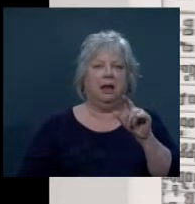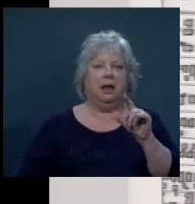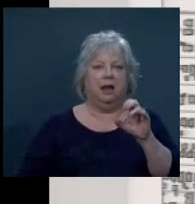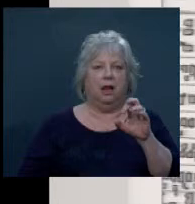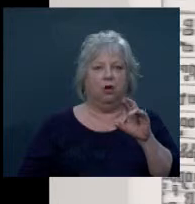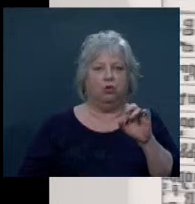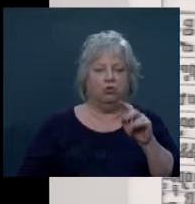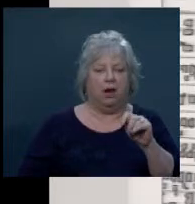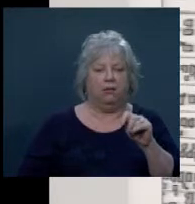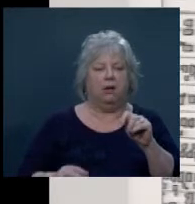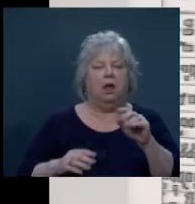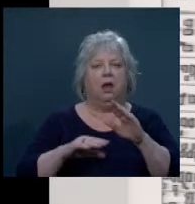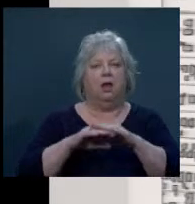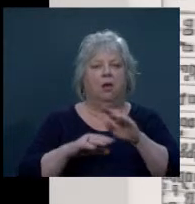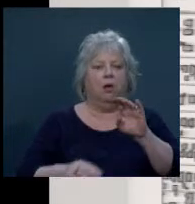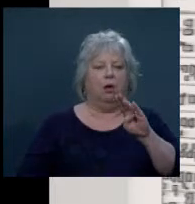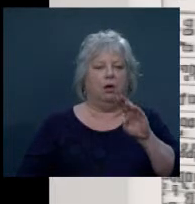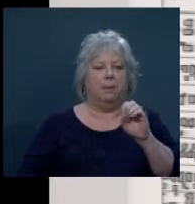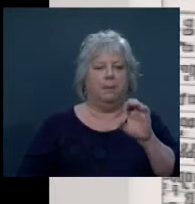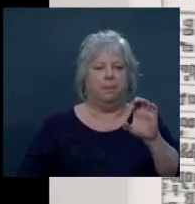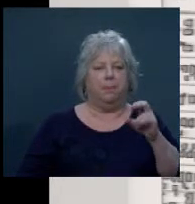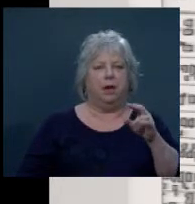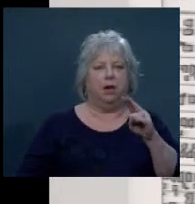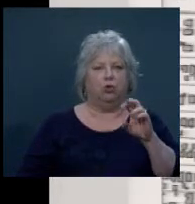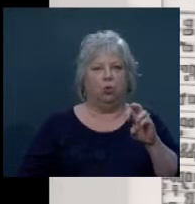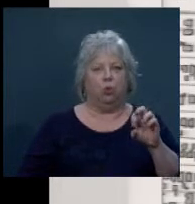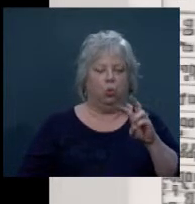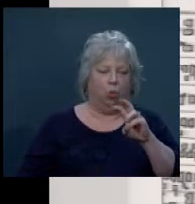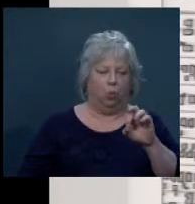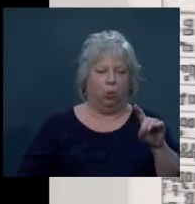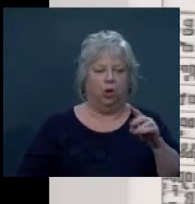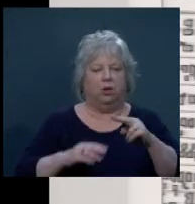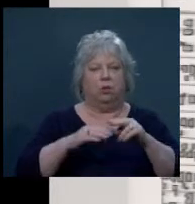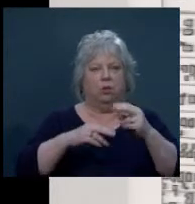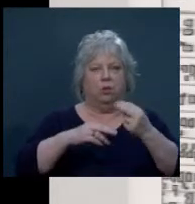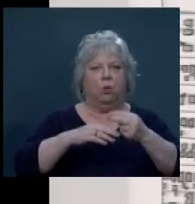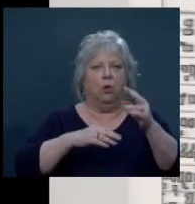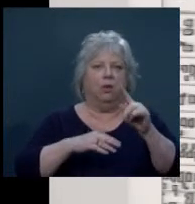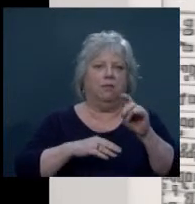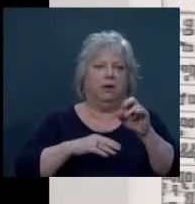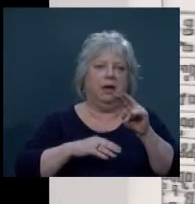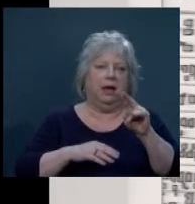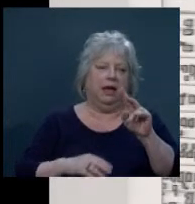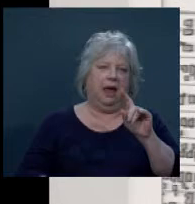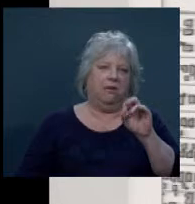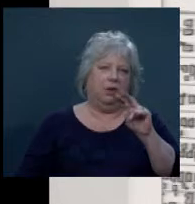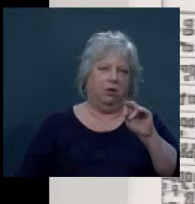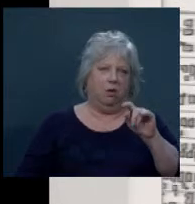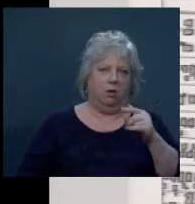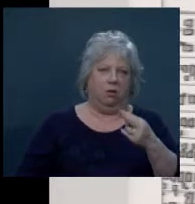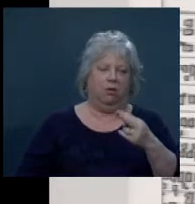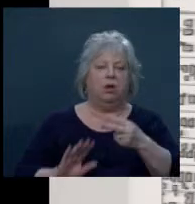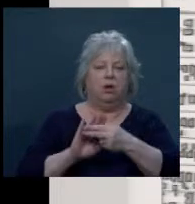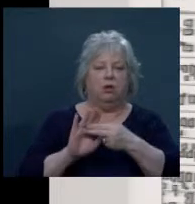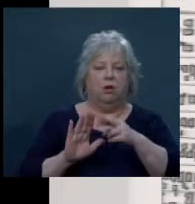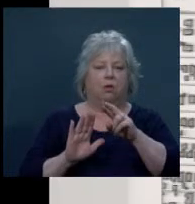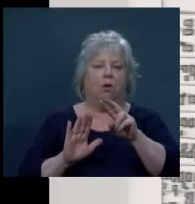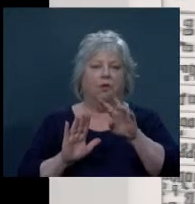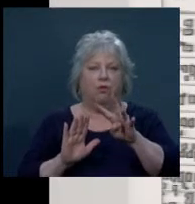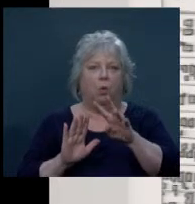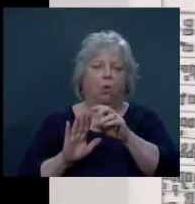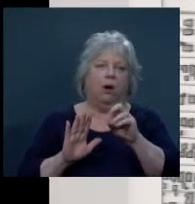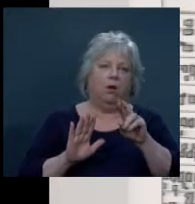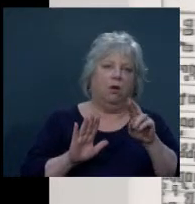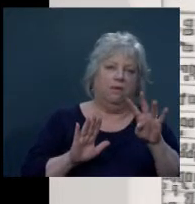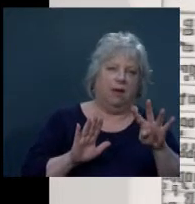It's north of, it's on Beechwood, north of Kavanaugh. It's an area which is zoned for R5 and R4.